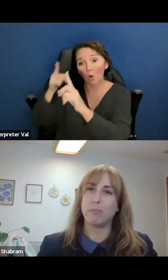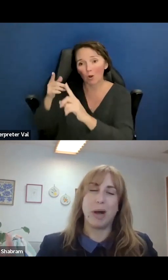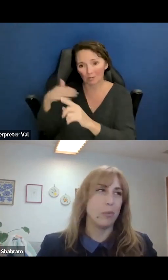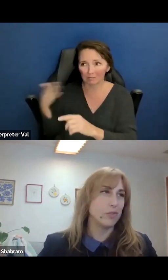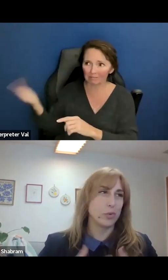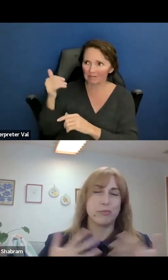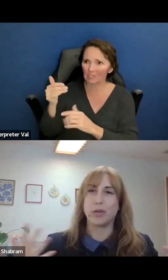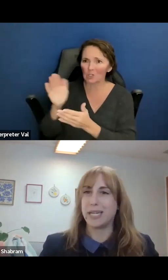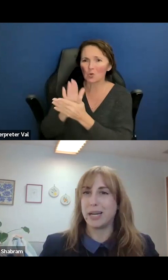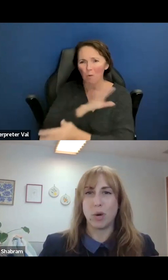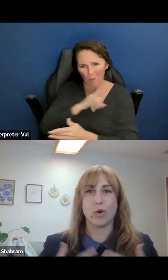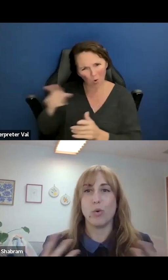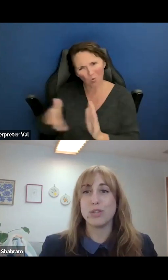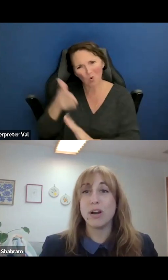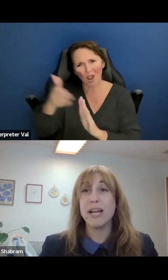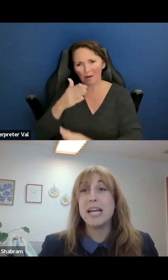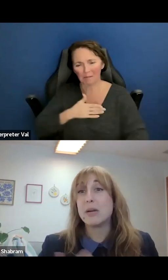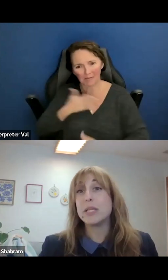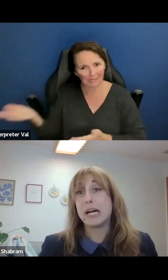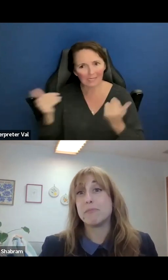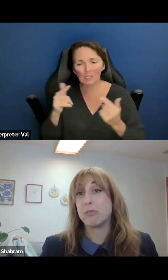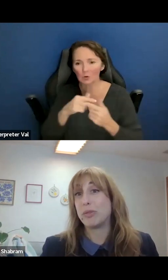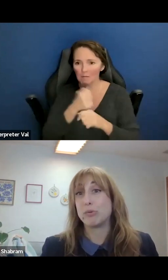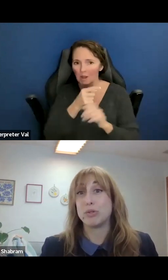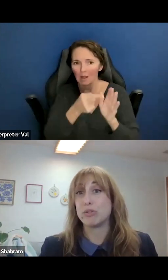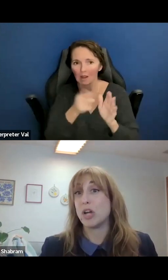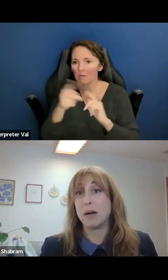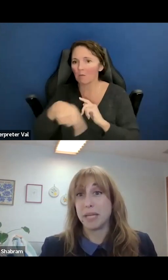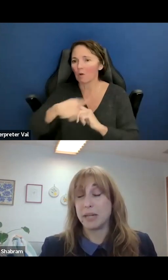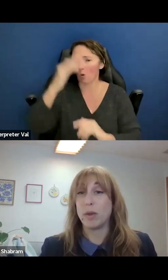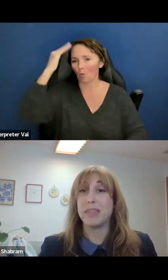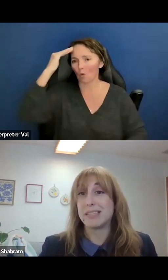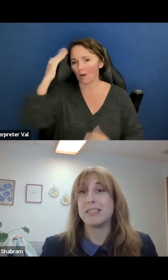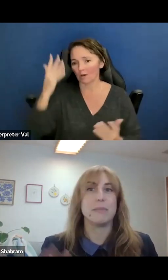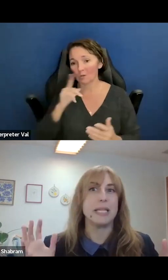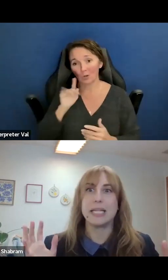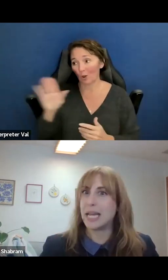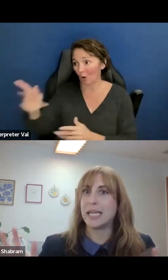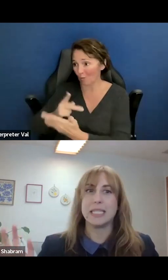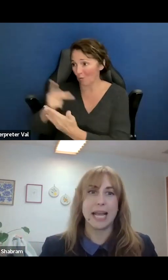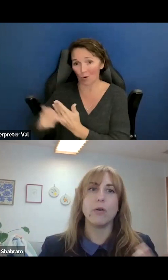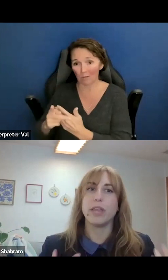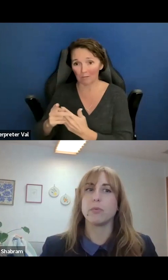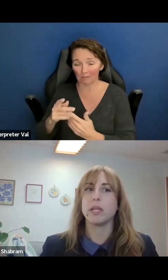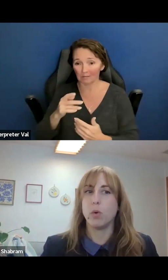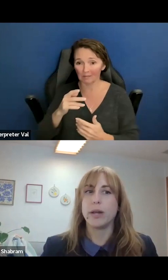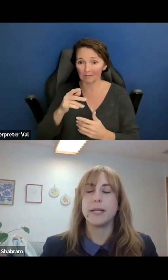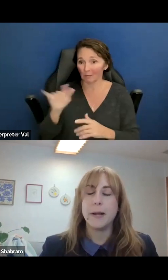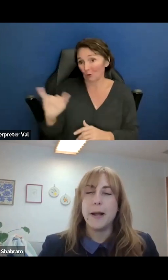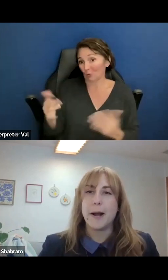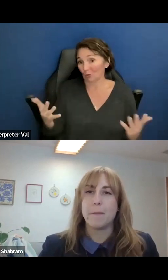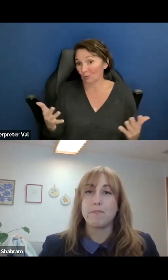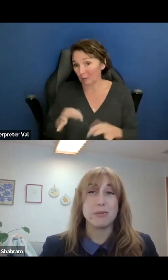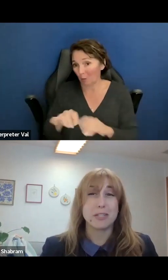how we've sort of created it and what our goals are, it really comes from what those students taught me and what they said to me like day in, day out, they really